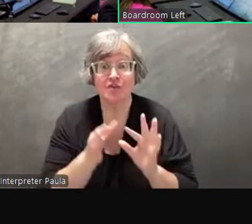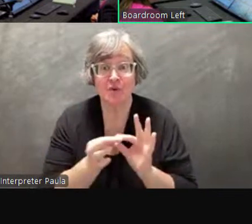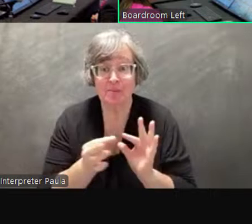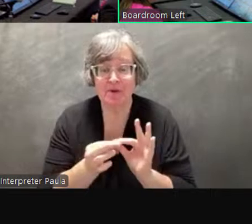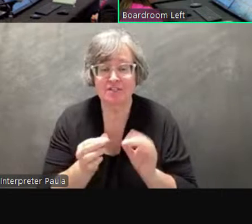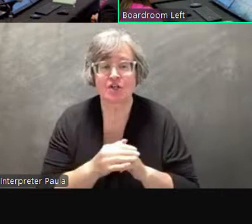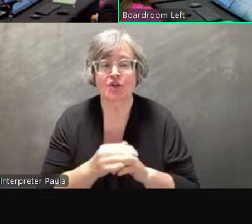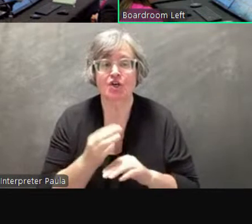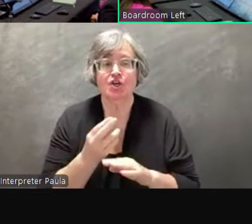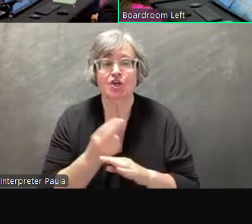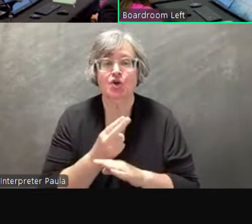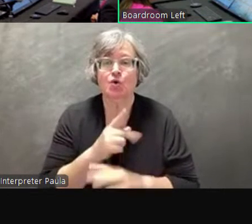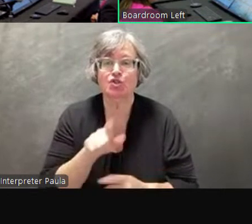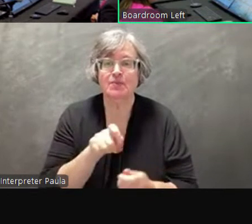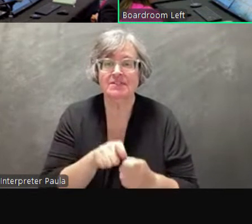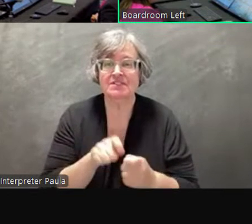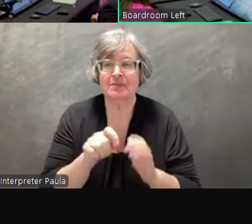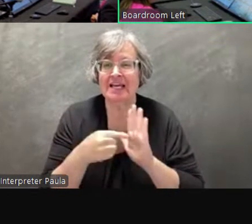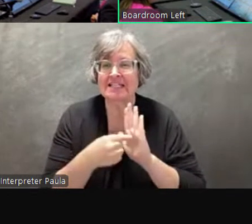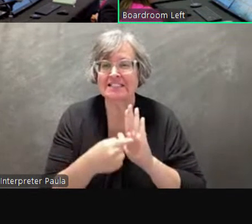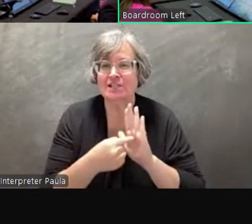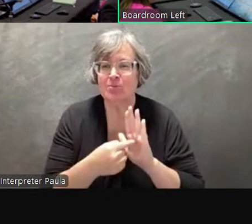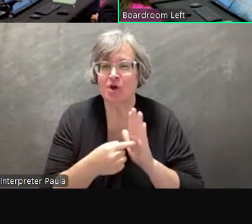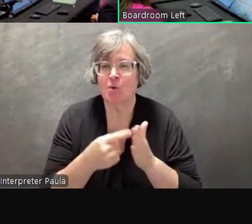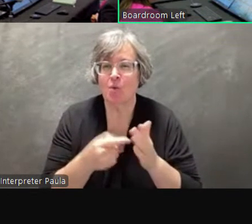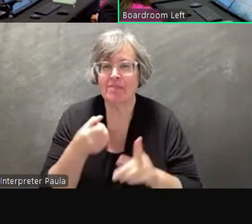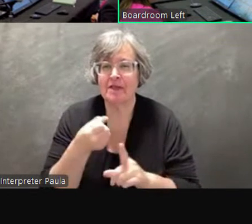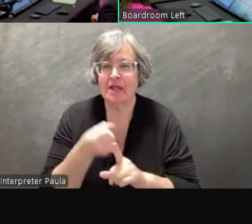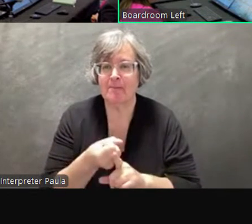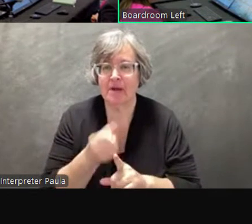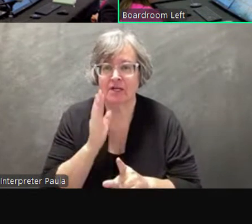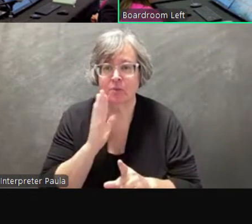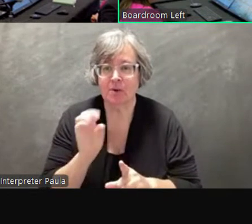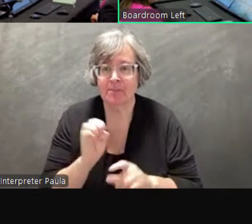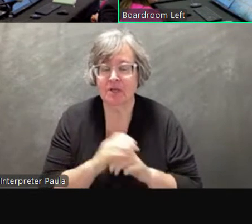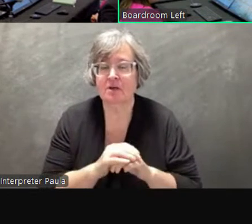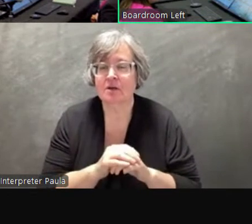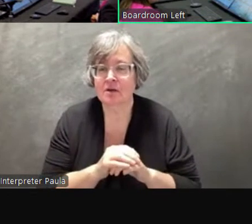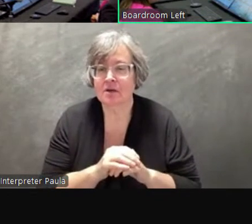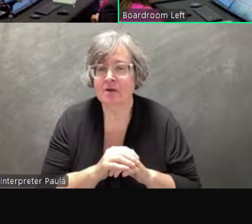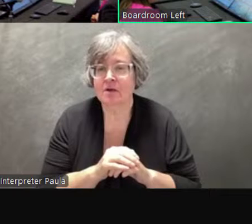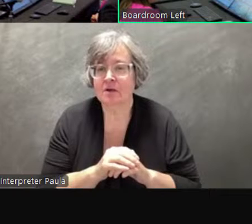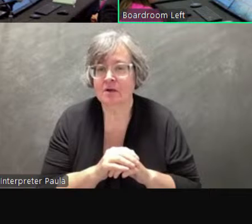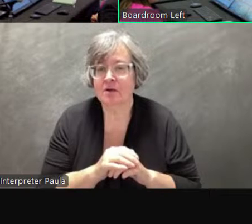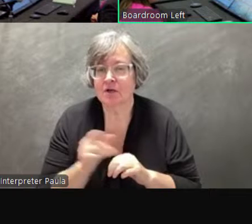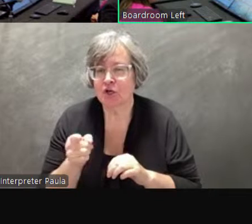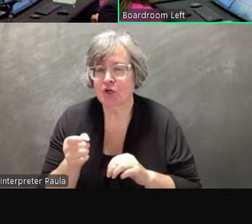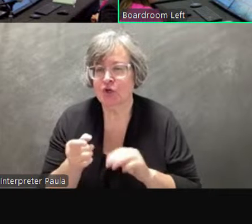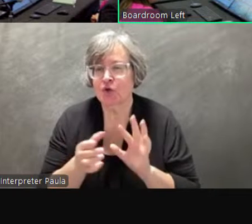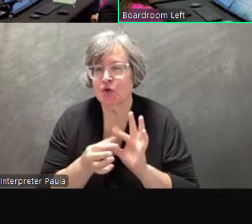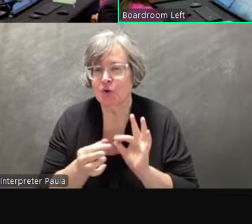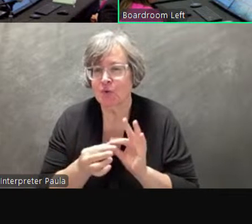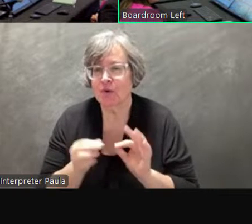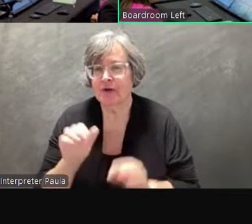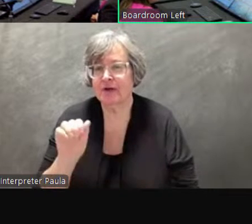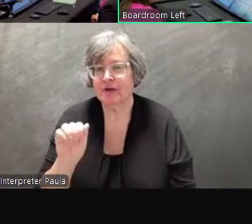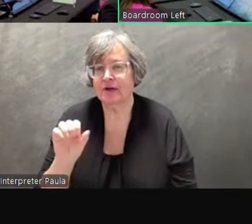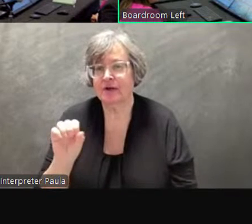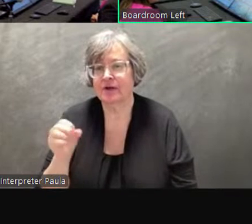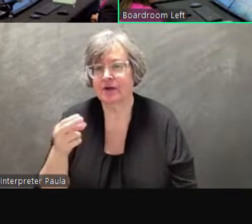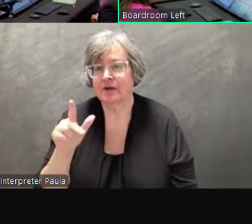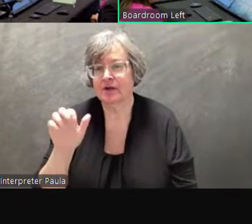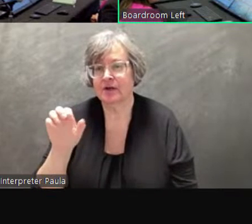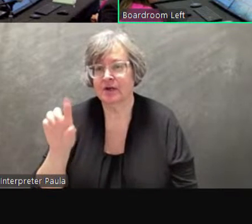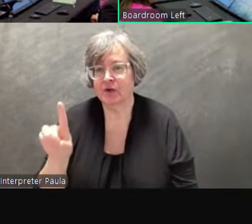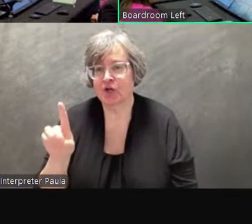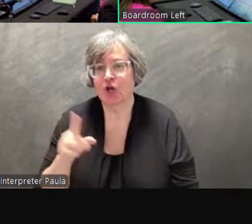to use specific examples of what that impact would be that are more micro. Like I saw you mention the Ashland BRT,